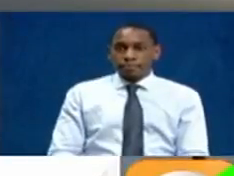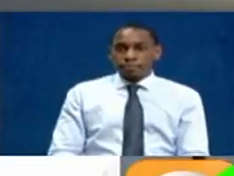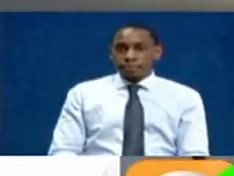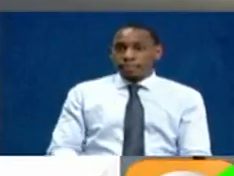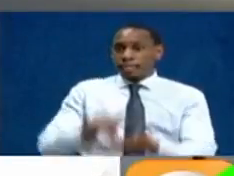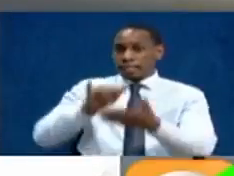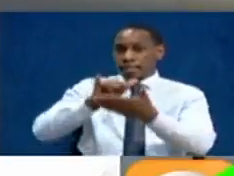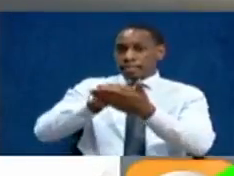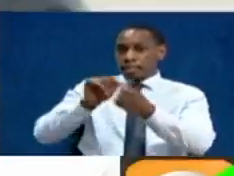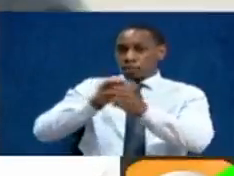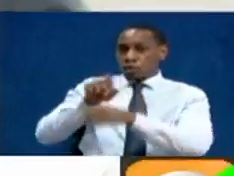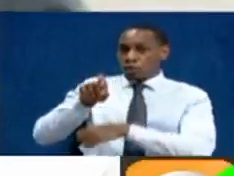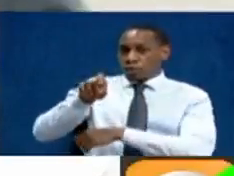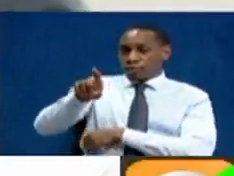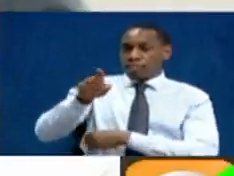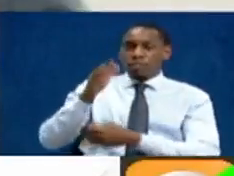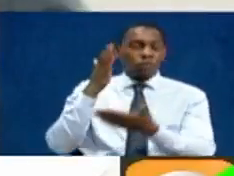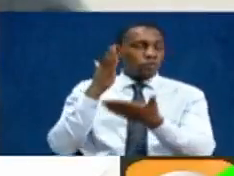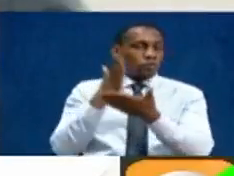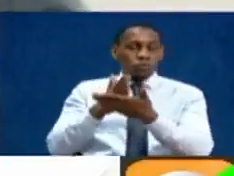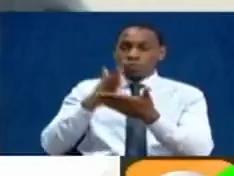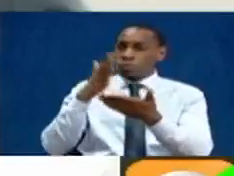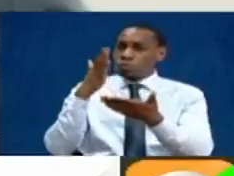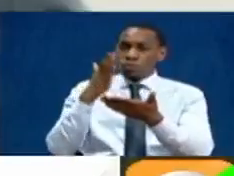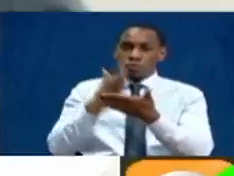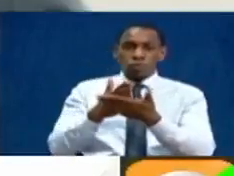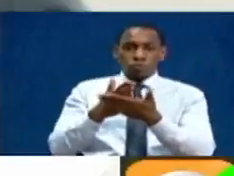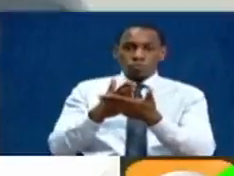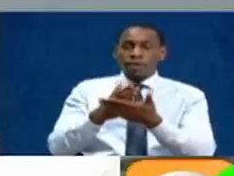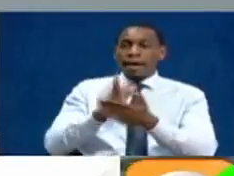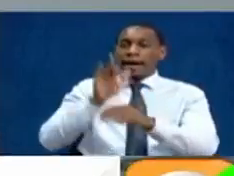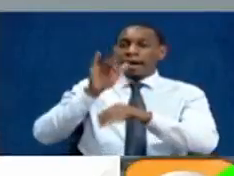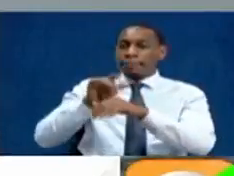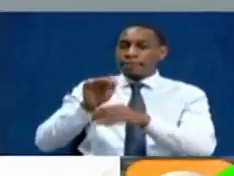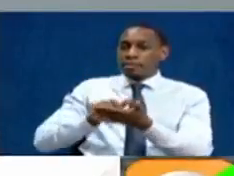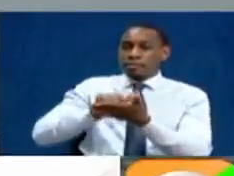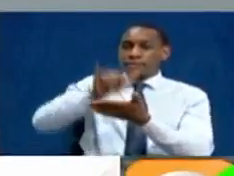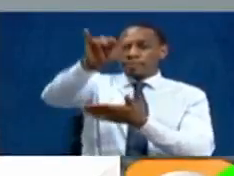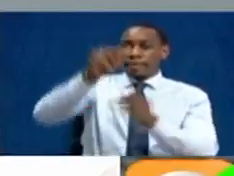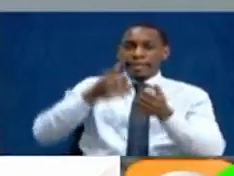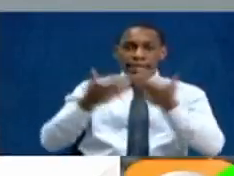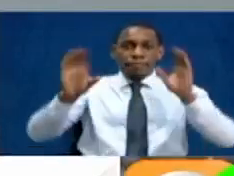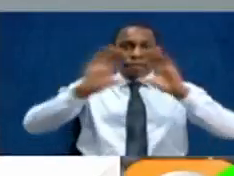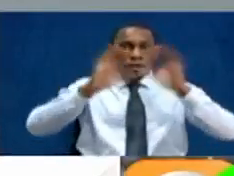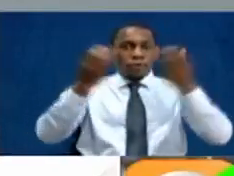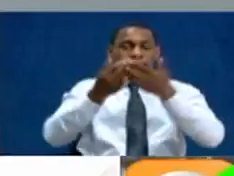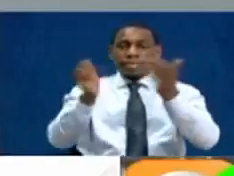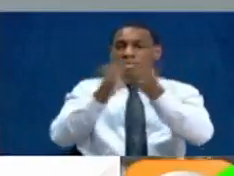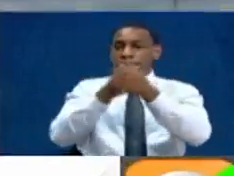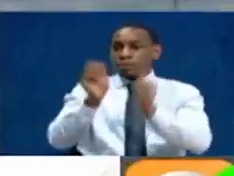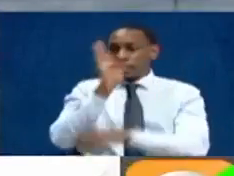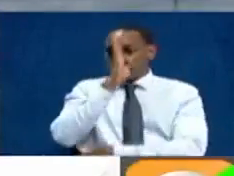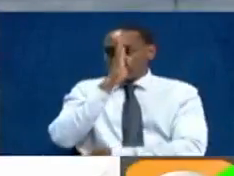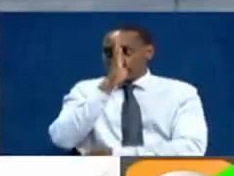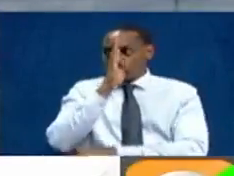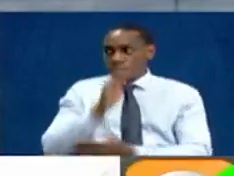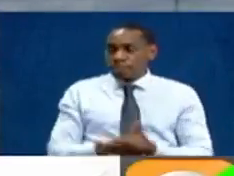that the coronavirus is literally emptying planes in airports all over the world is not in doubt.